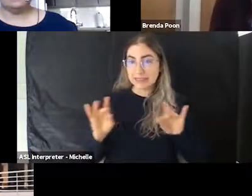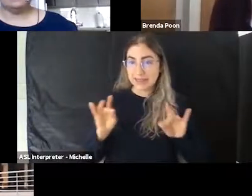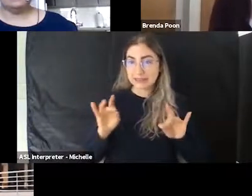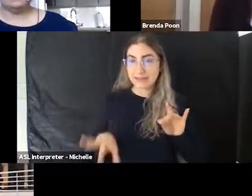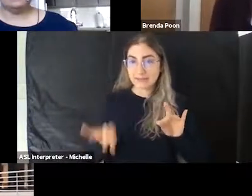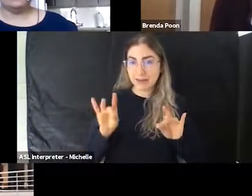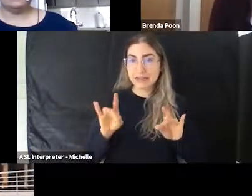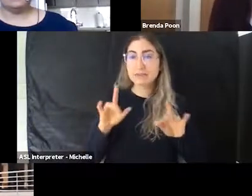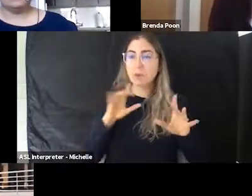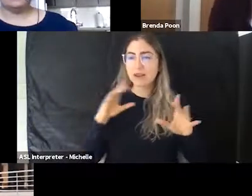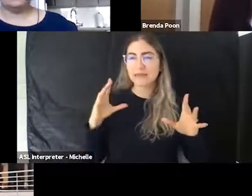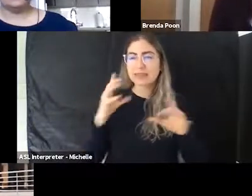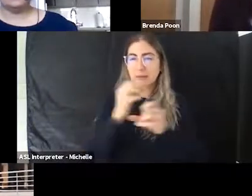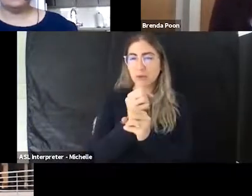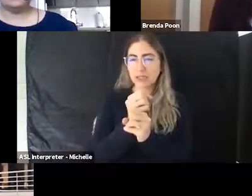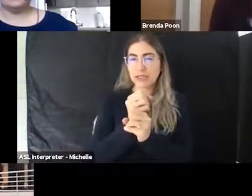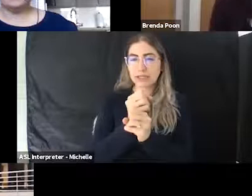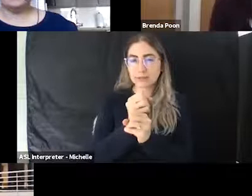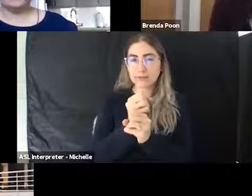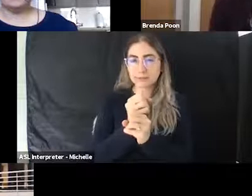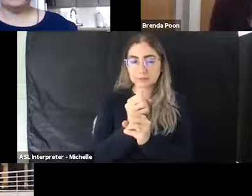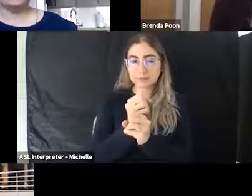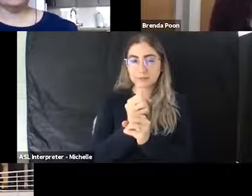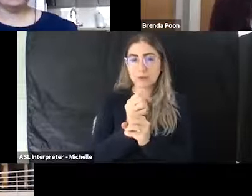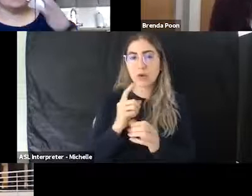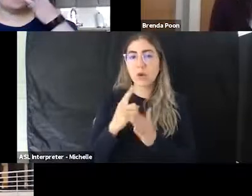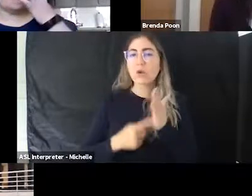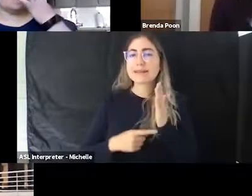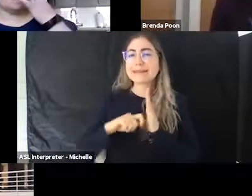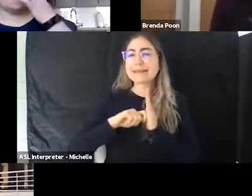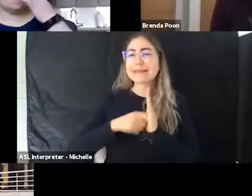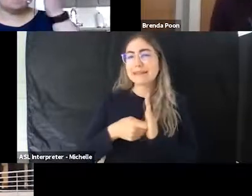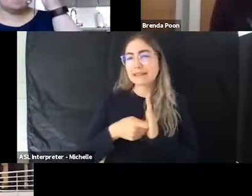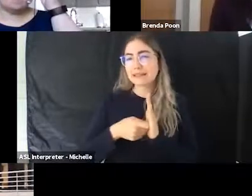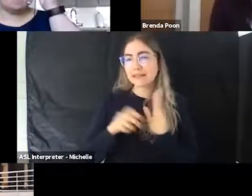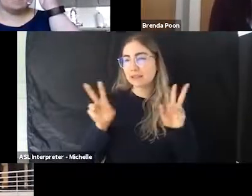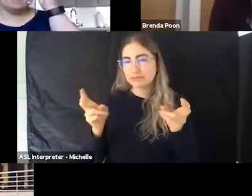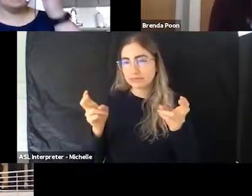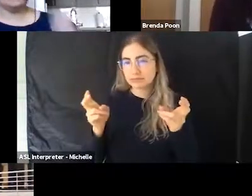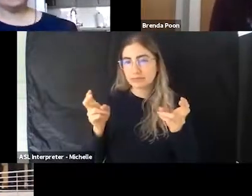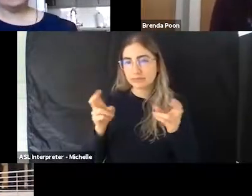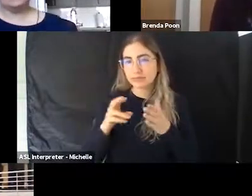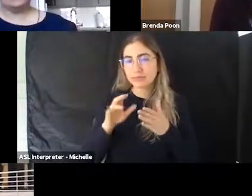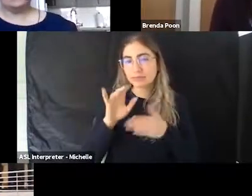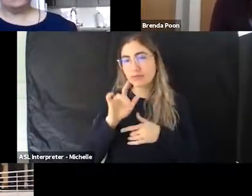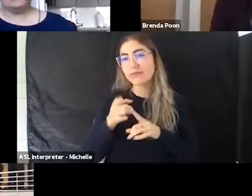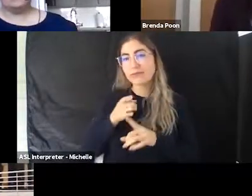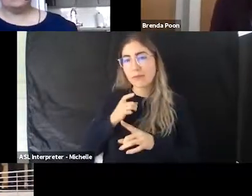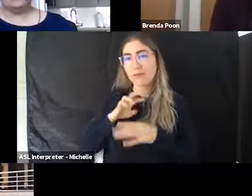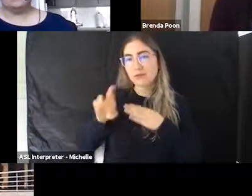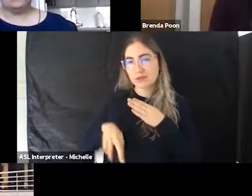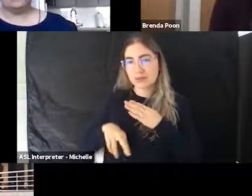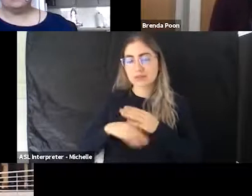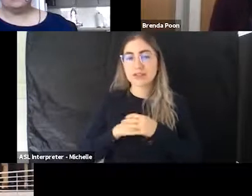preparing a summary of some of those key findings from the survey, an overview that would expand beyond what we talked about today. So if you